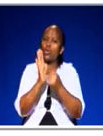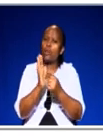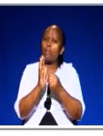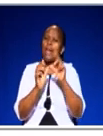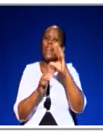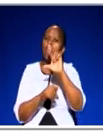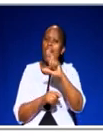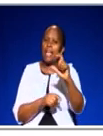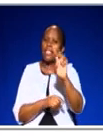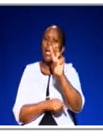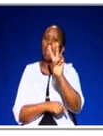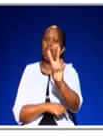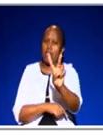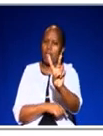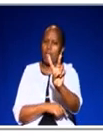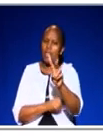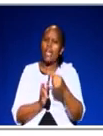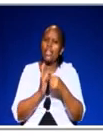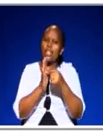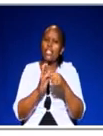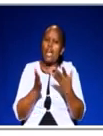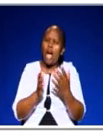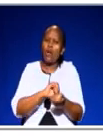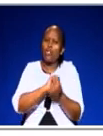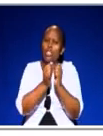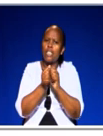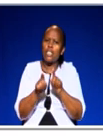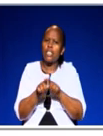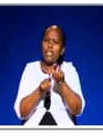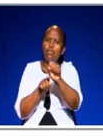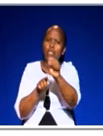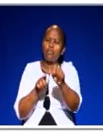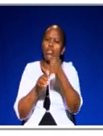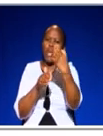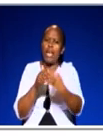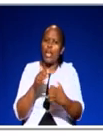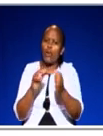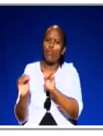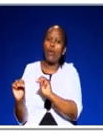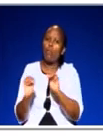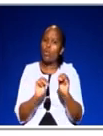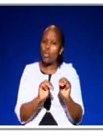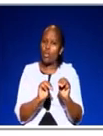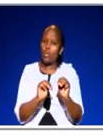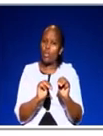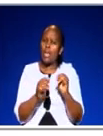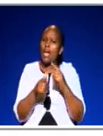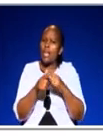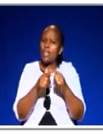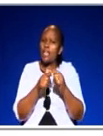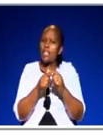v. This is the rate of change of displacement towards the end of the motion. Then